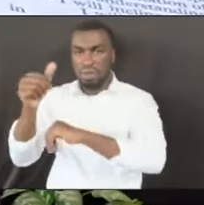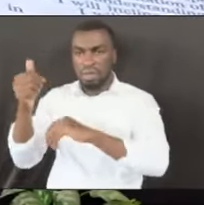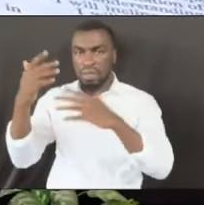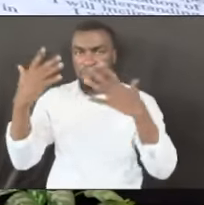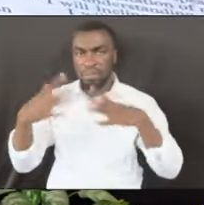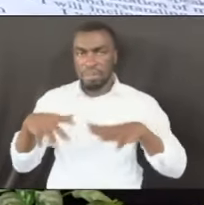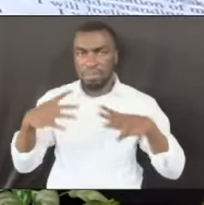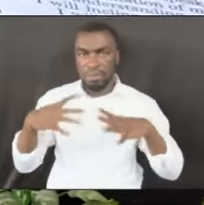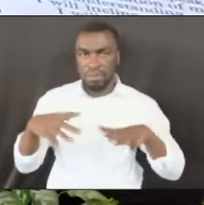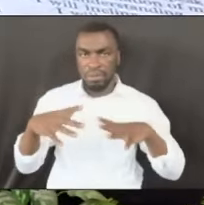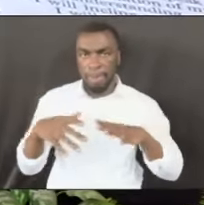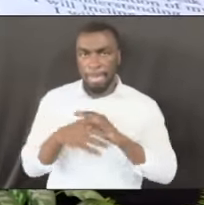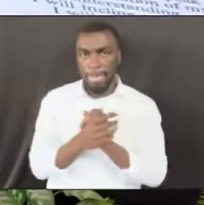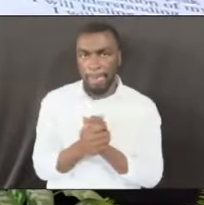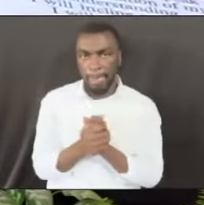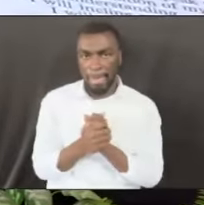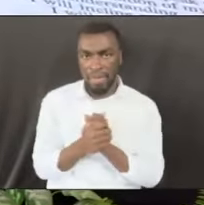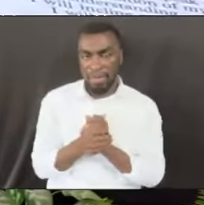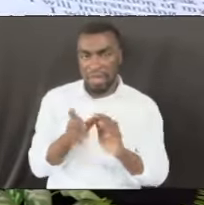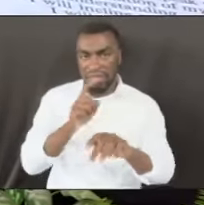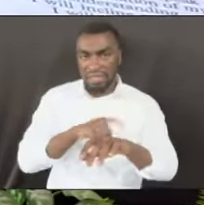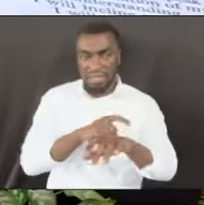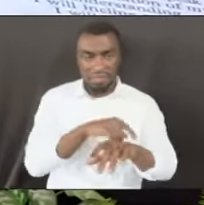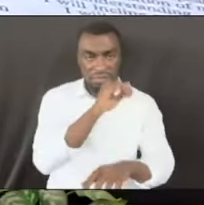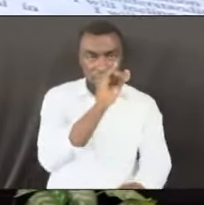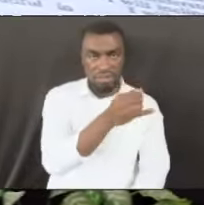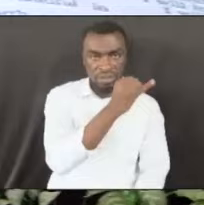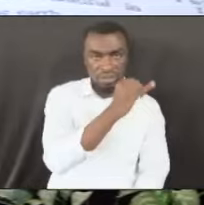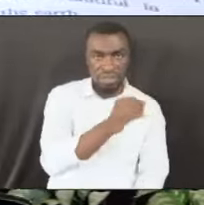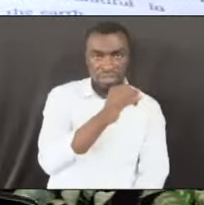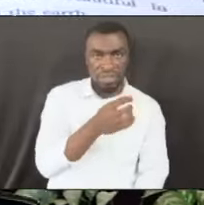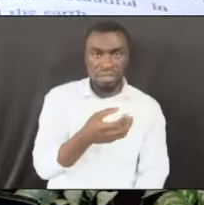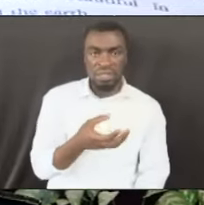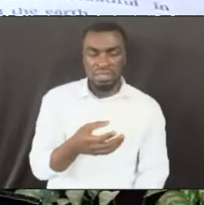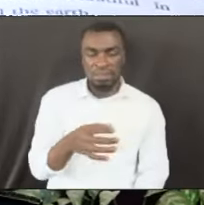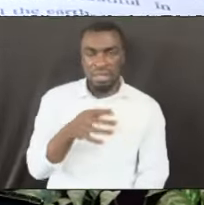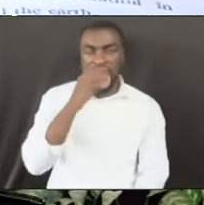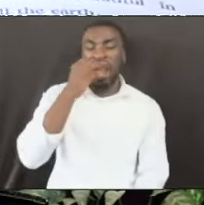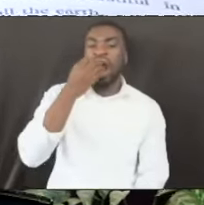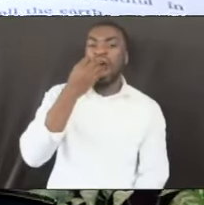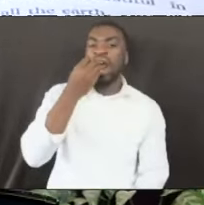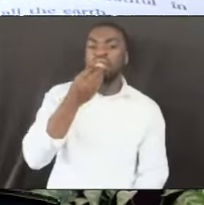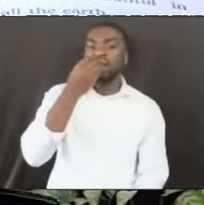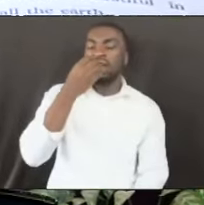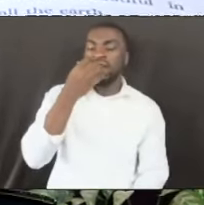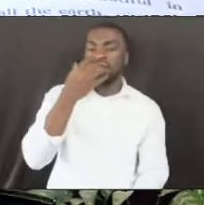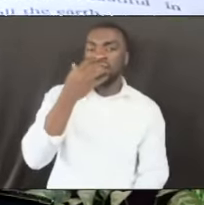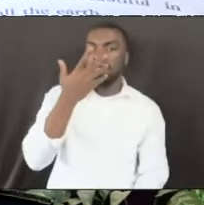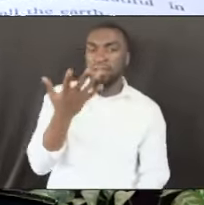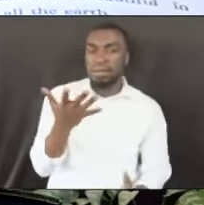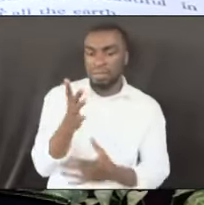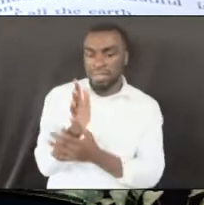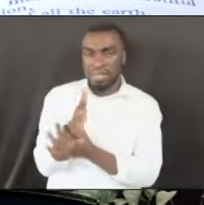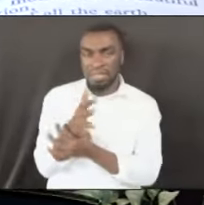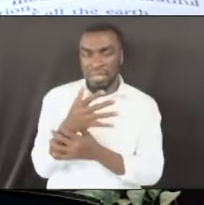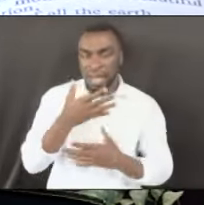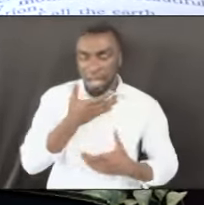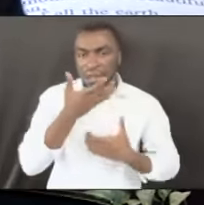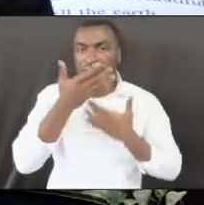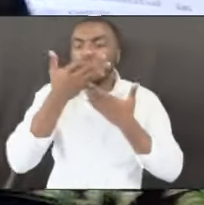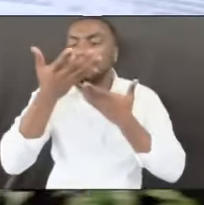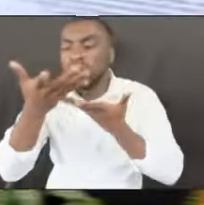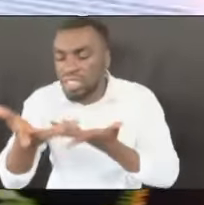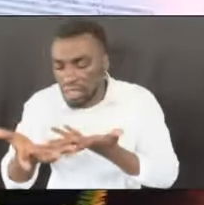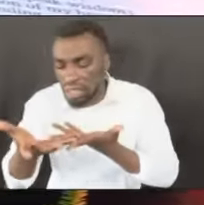So by the time Jonah is swallowed and vomited out of the ship, this man